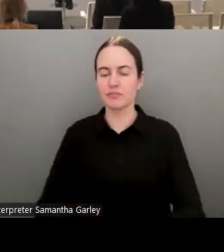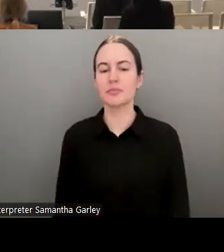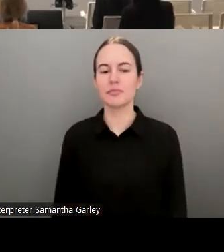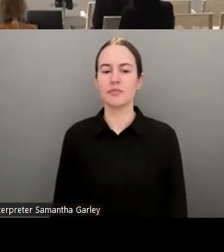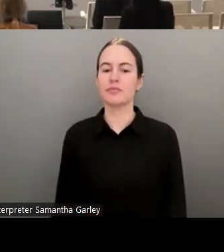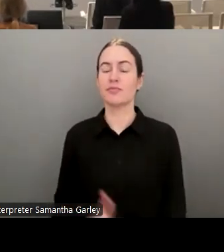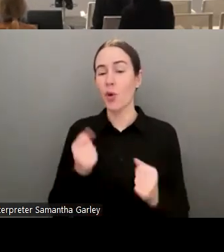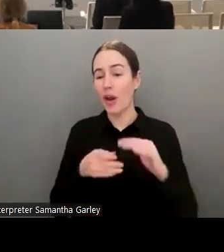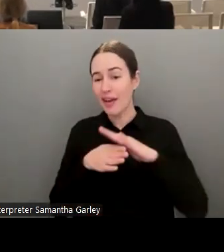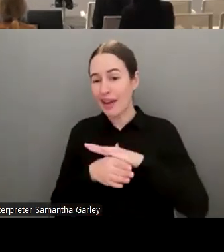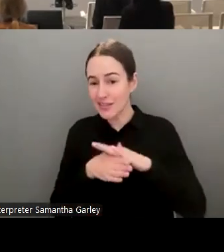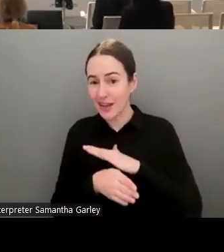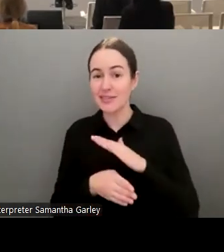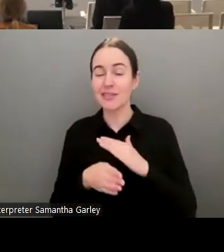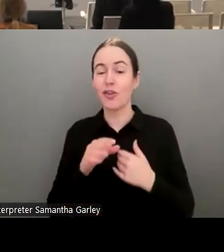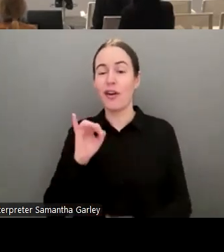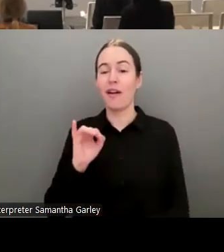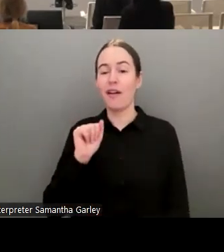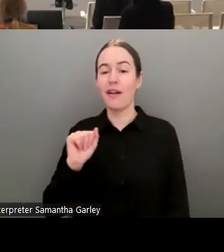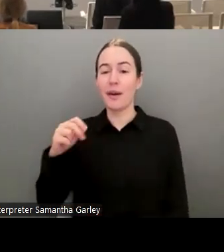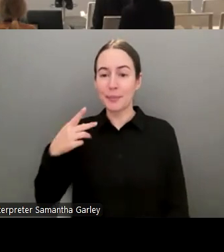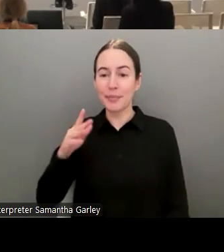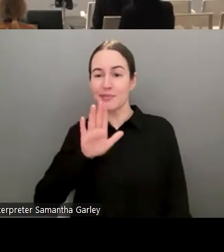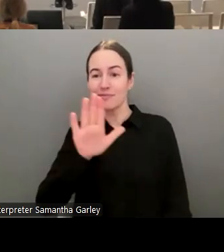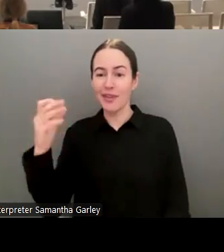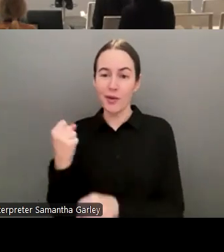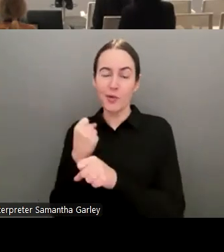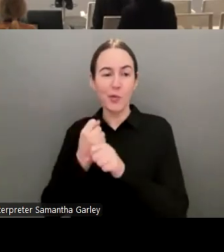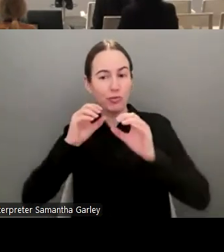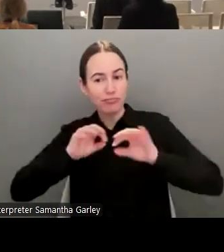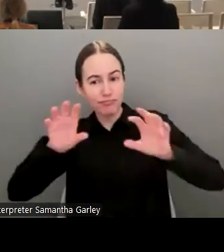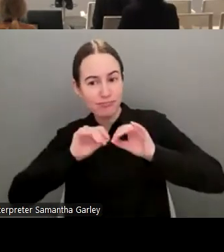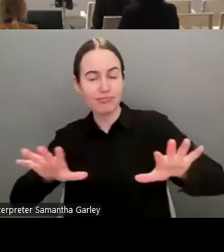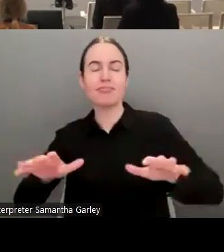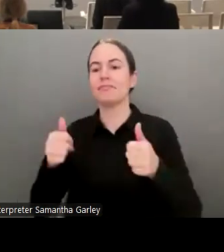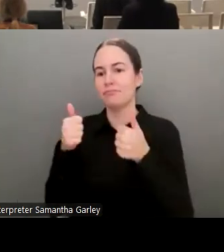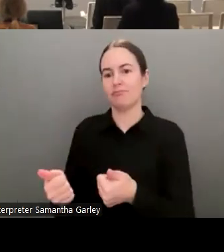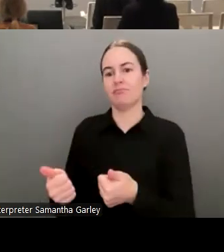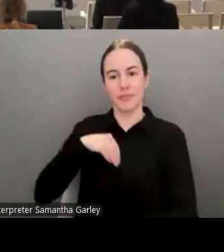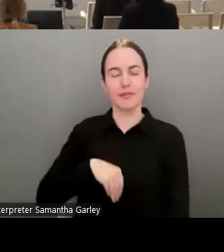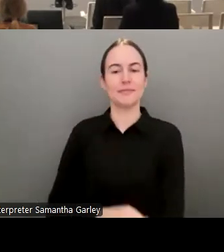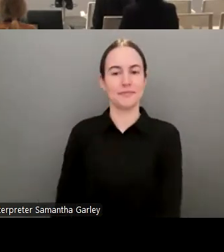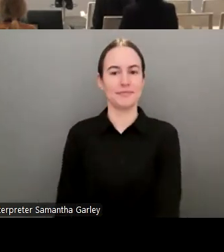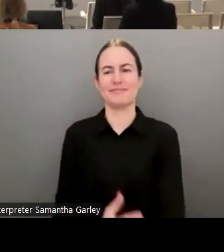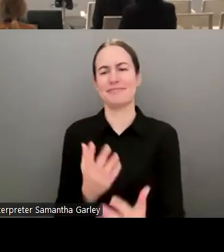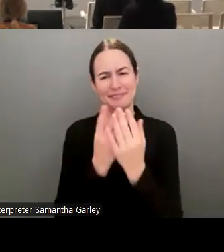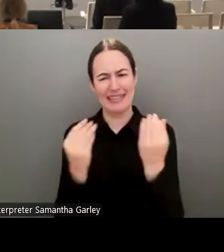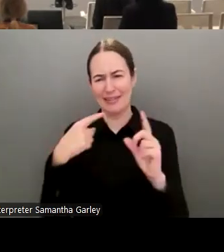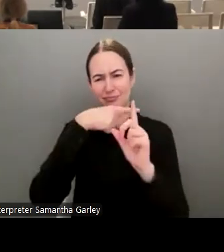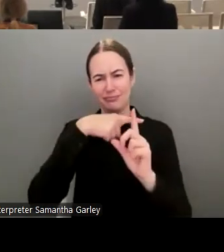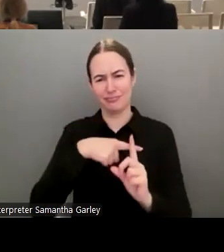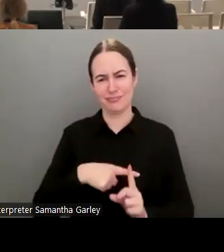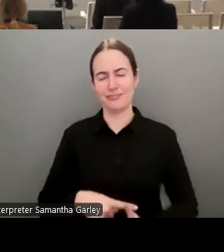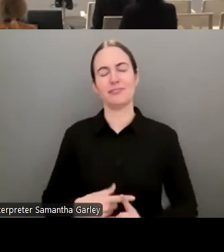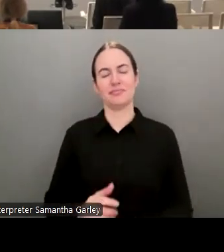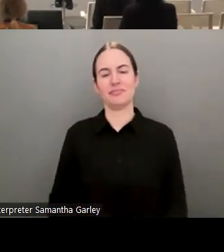webinars IAAP provides and those kinds of things. So yeah. many things, but yeah, those are